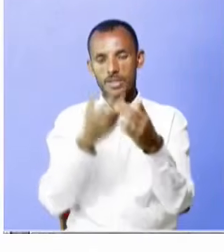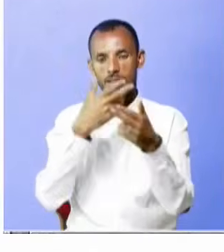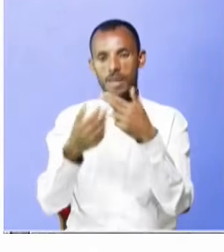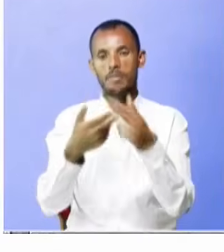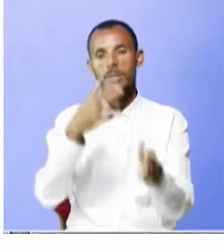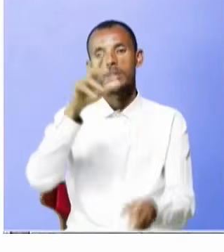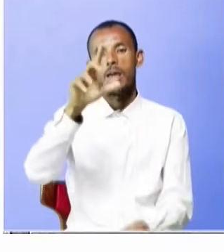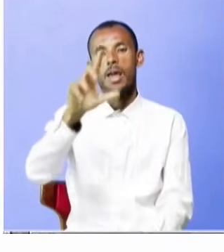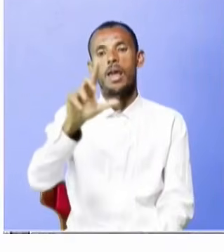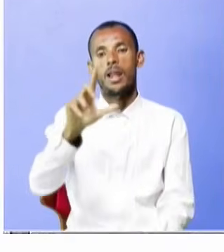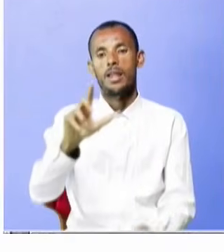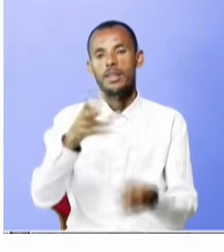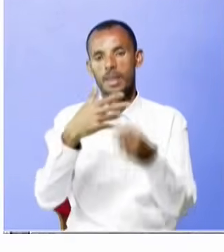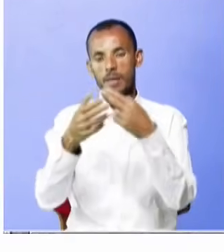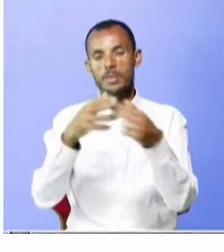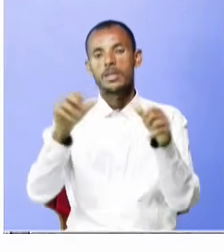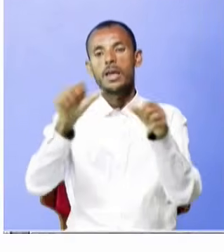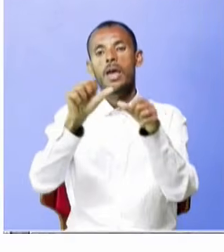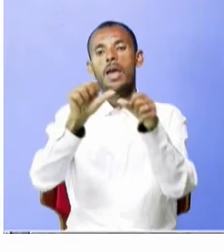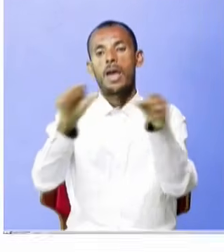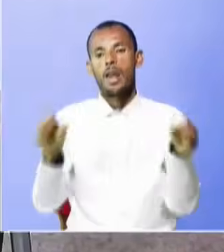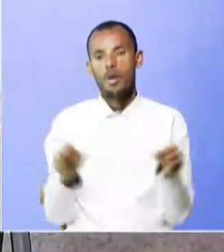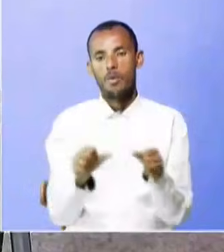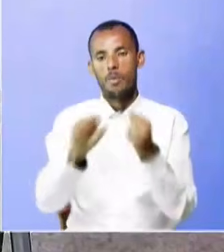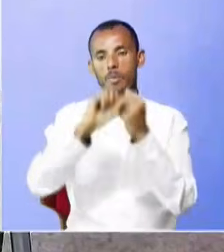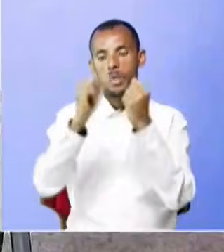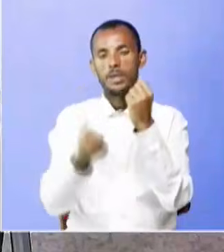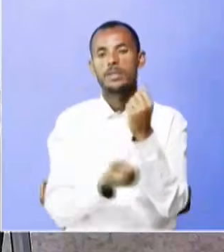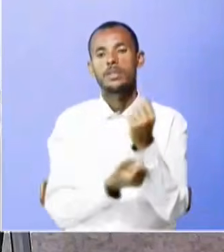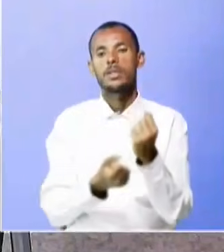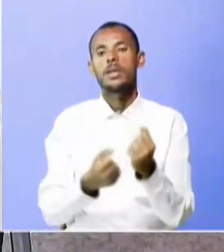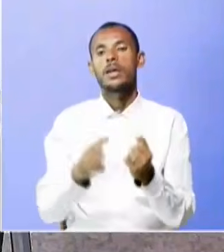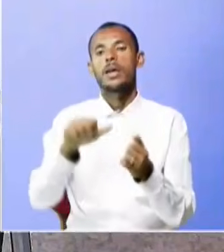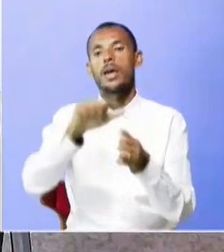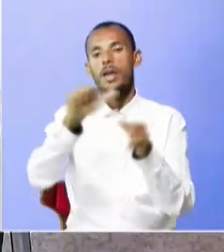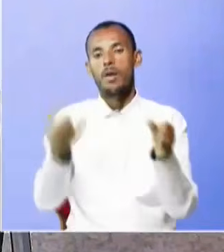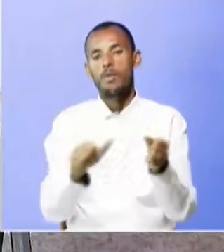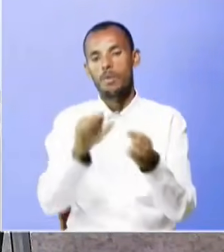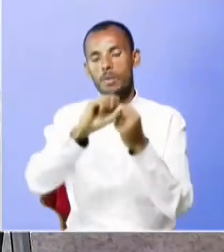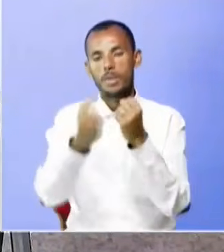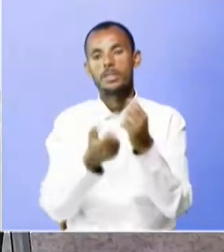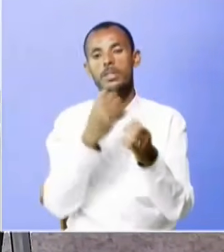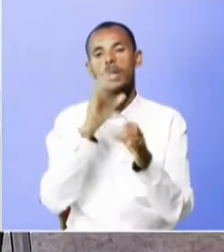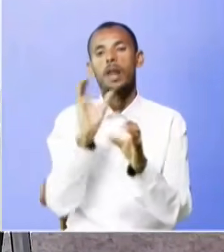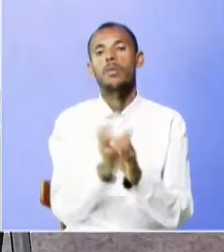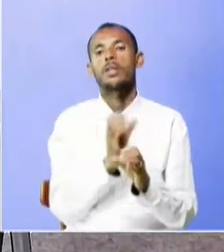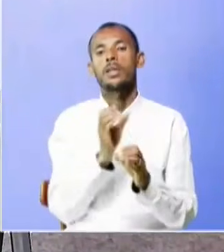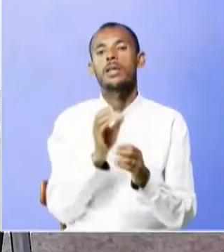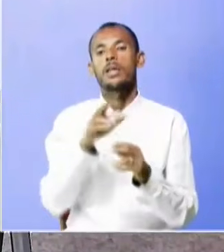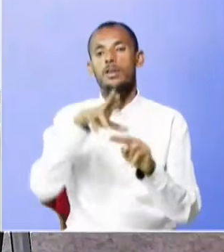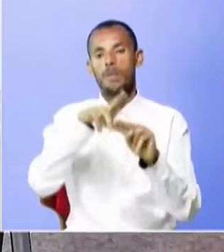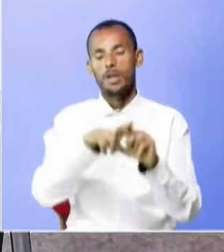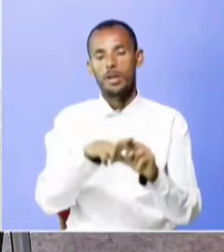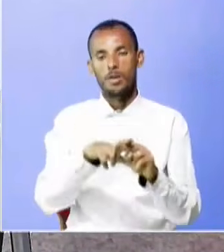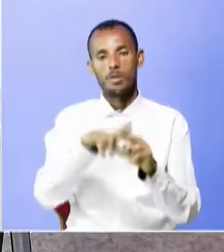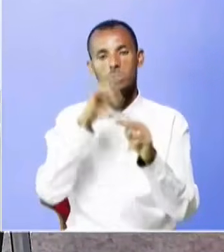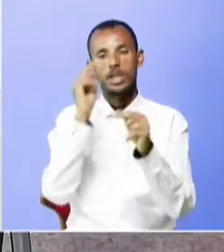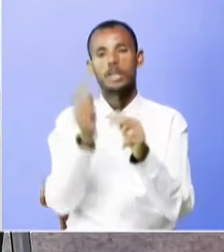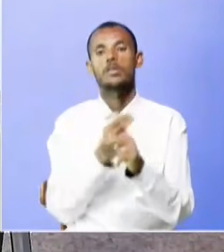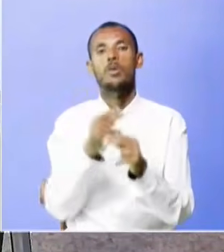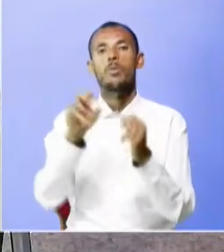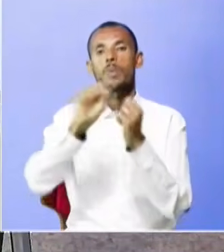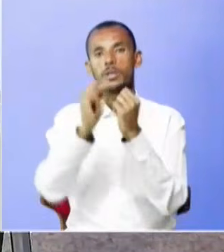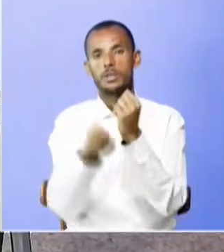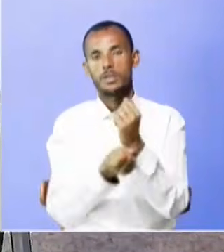plus area of the base, and the area of the base can be calculated depending on the nature of the base. If it